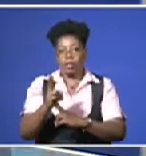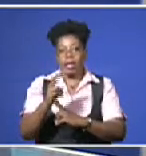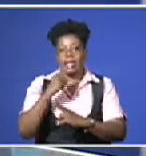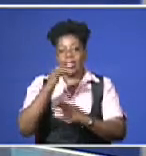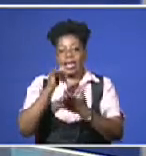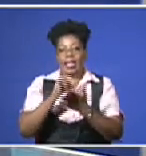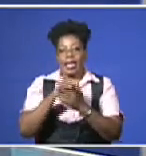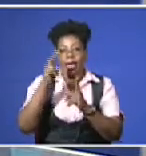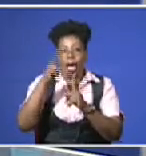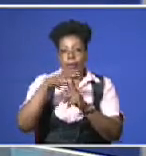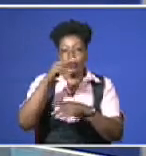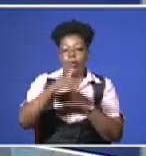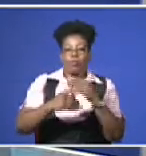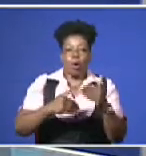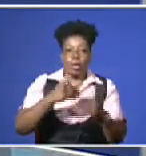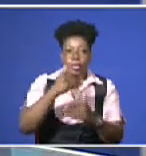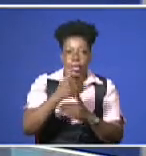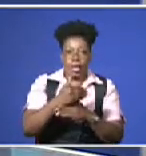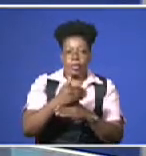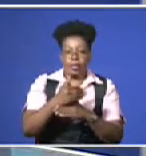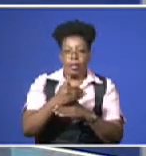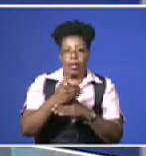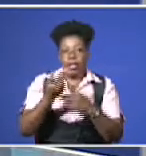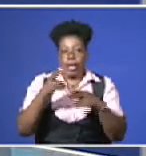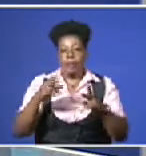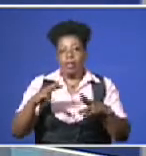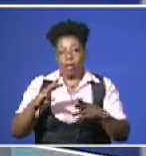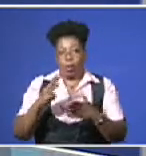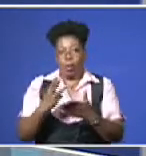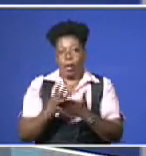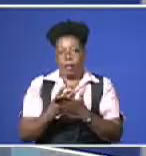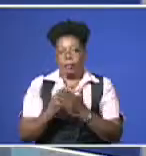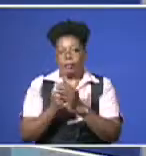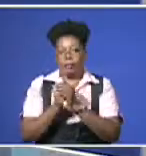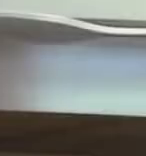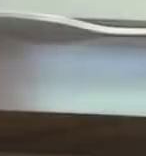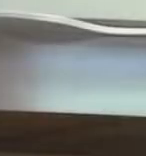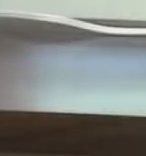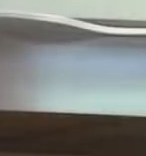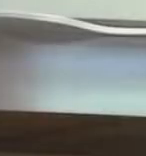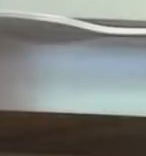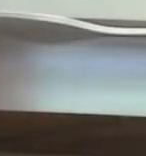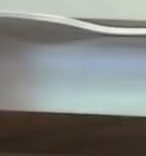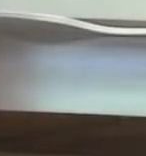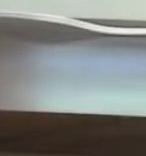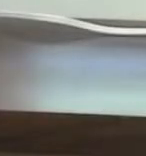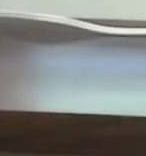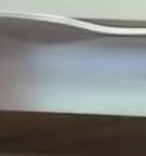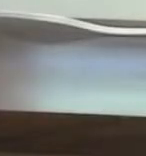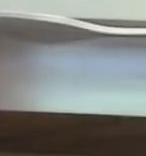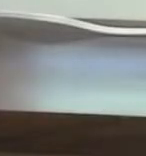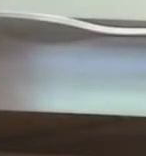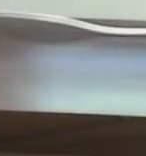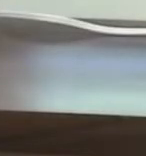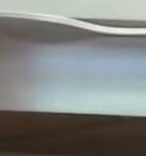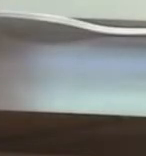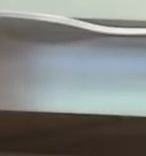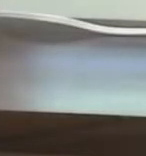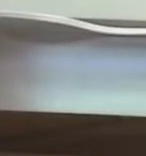the application process is progressing well. We received about